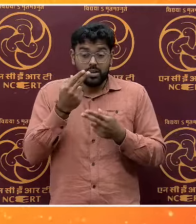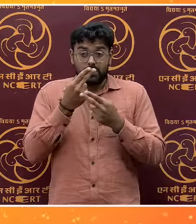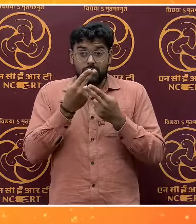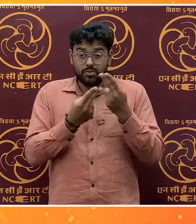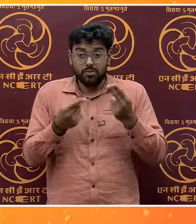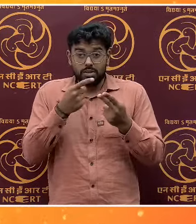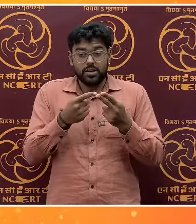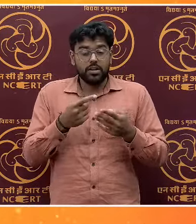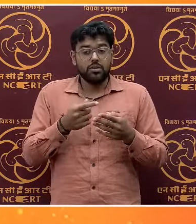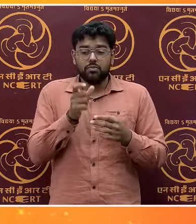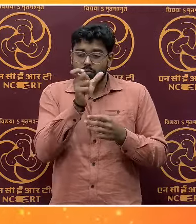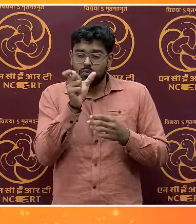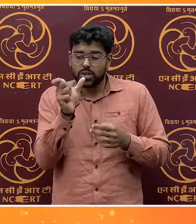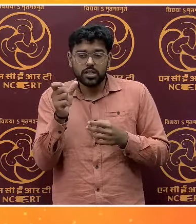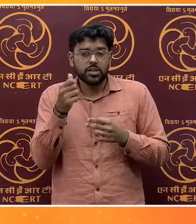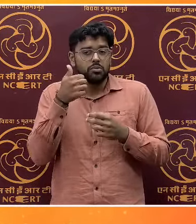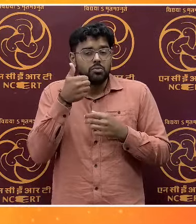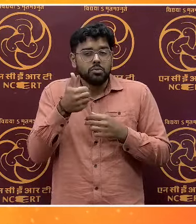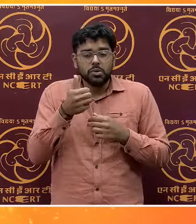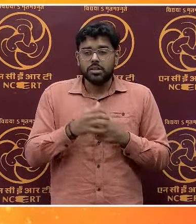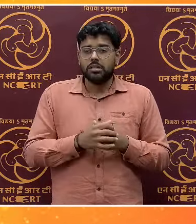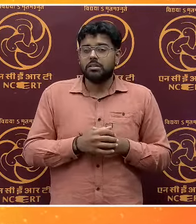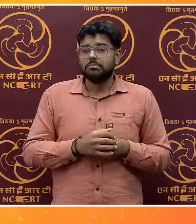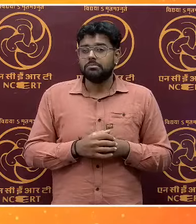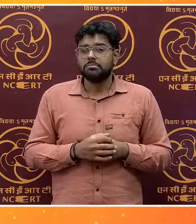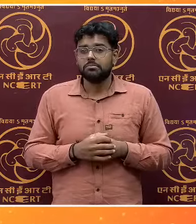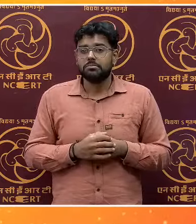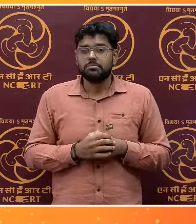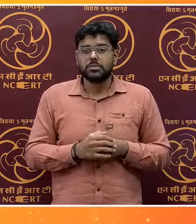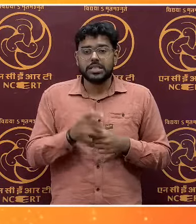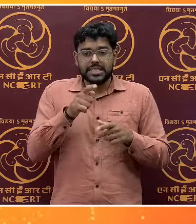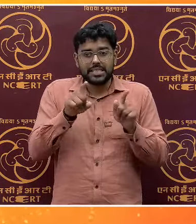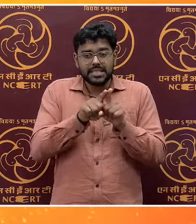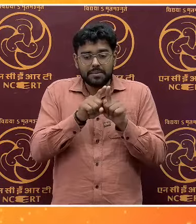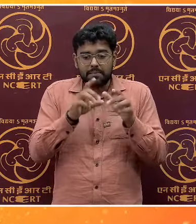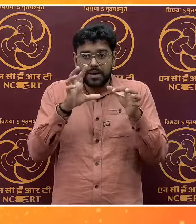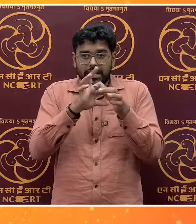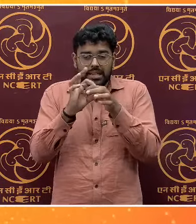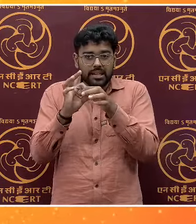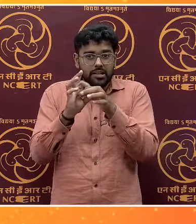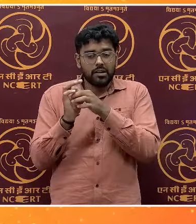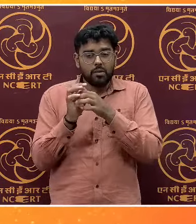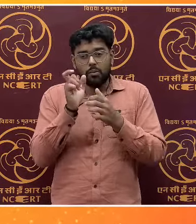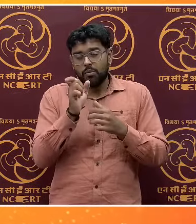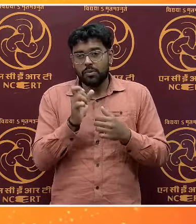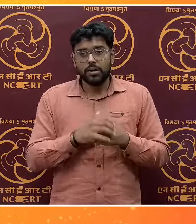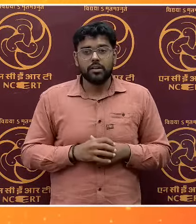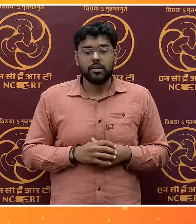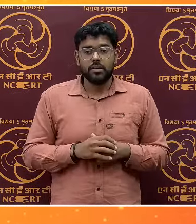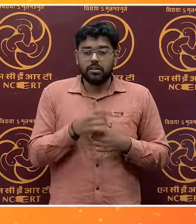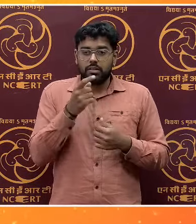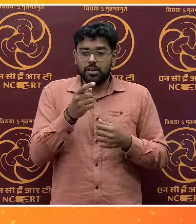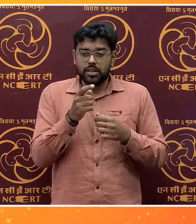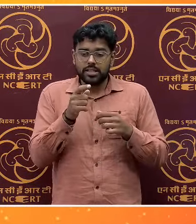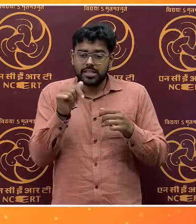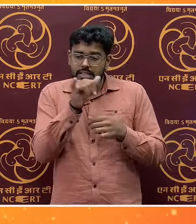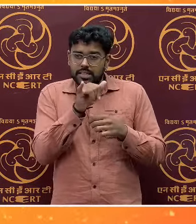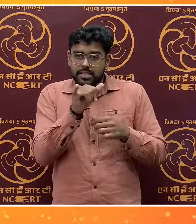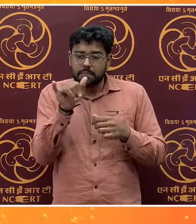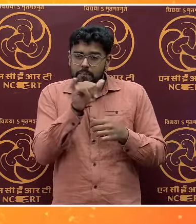of good words, Hmm. literary devices, and simile, alliteration, and everything. Okay. Like, what is simile?